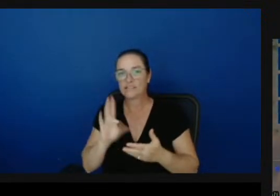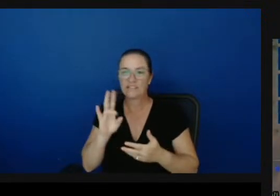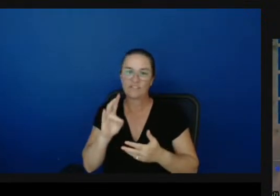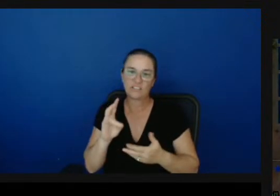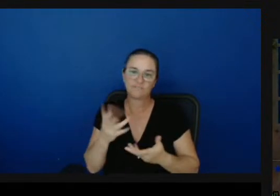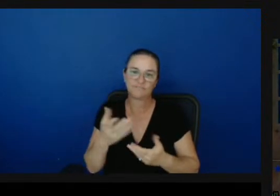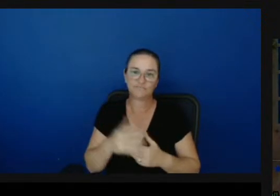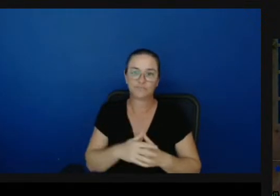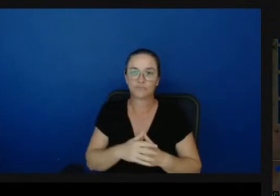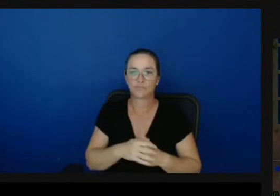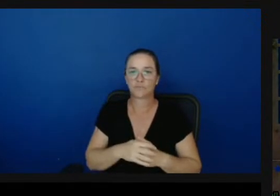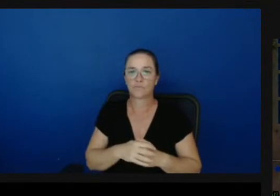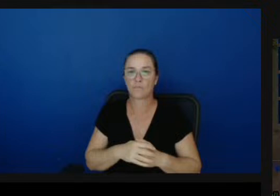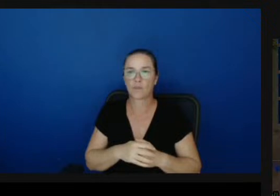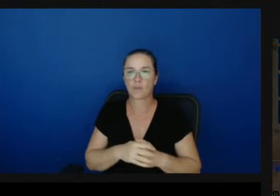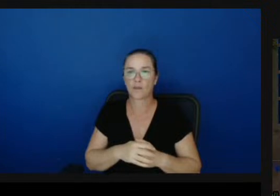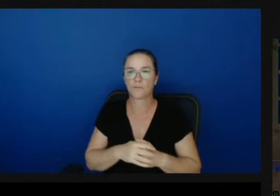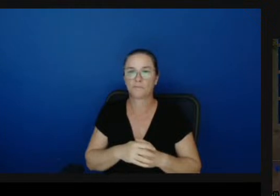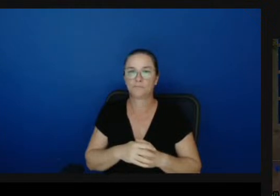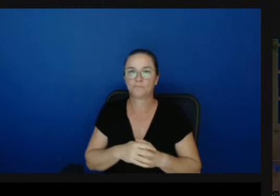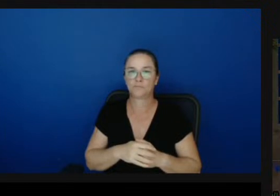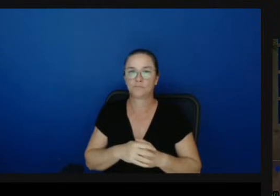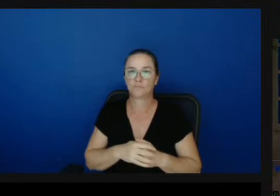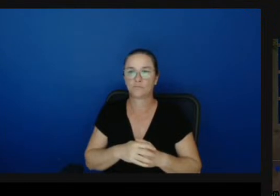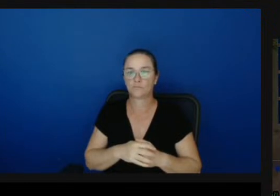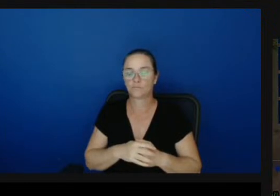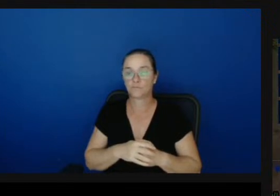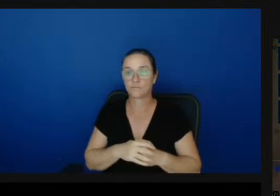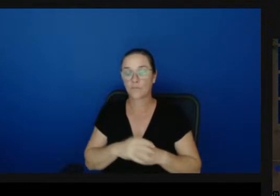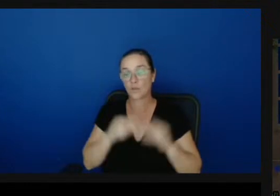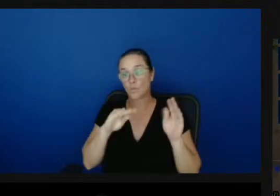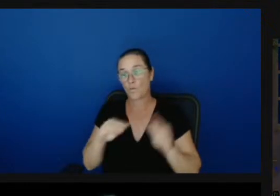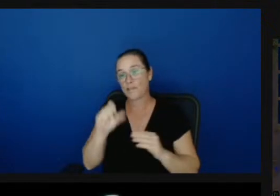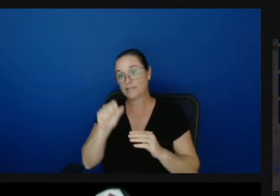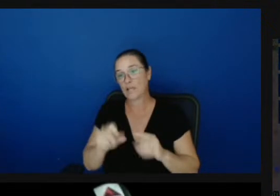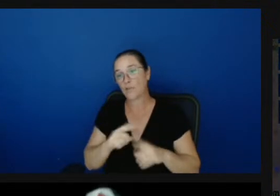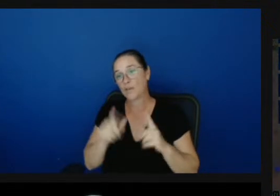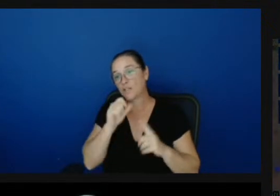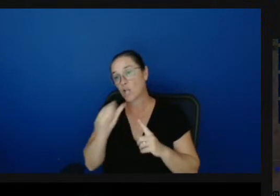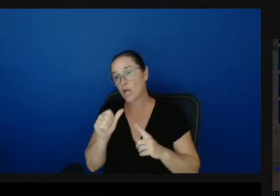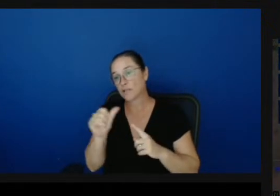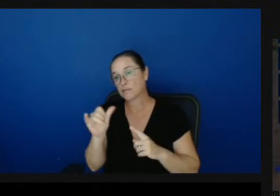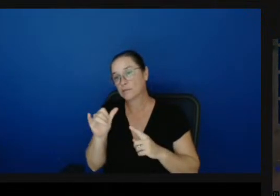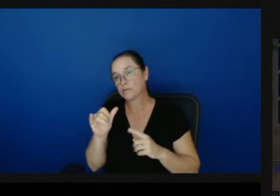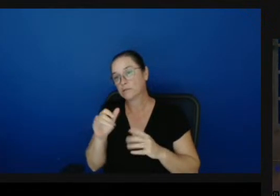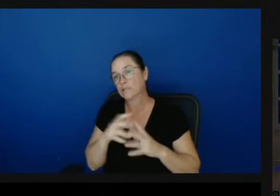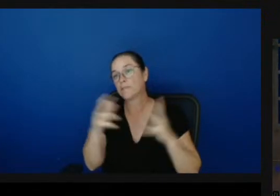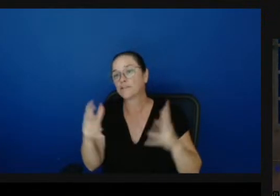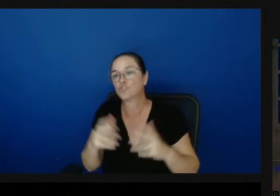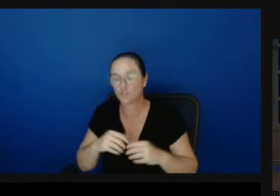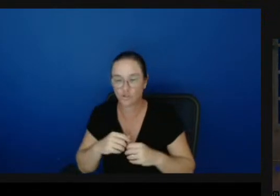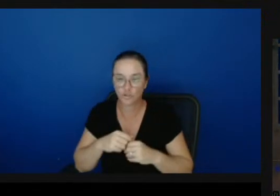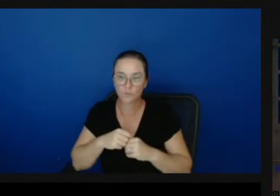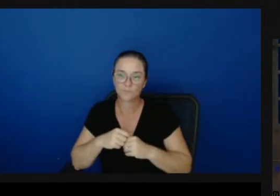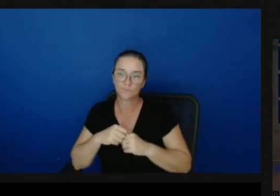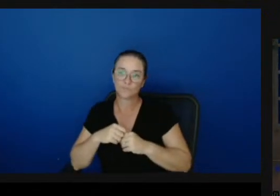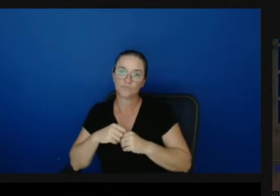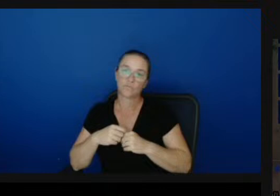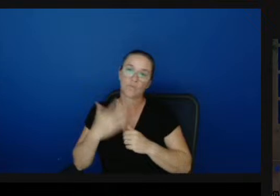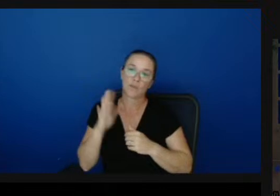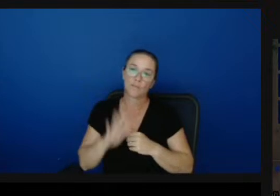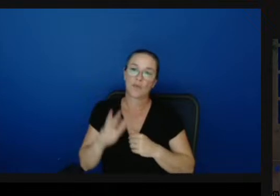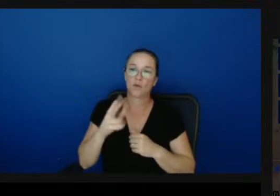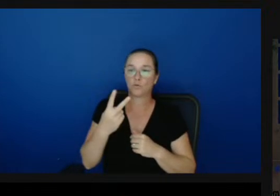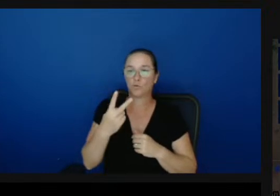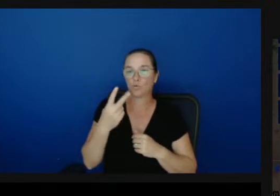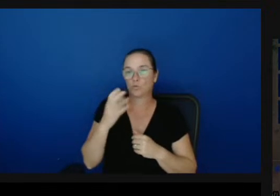the coast at Holeipali, it's moving to the south, but not as much. So here it's from, call it 5 to 3, so about 2